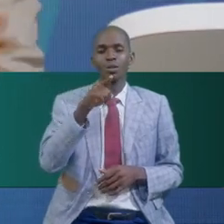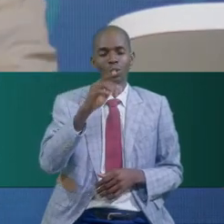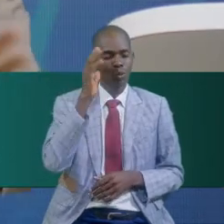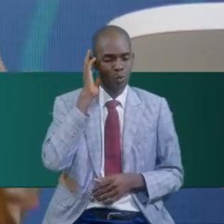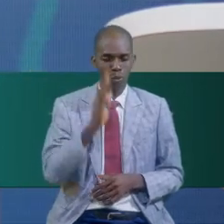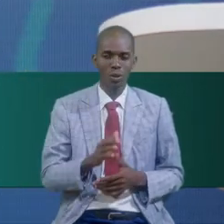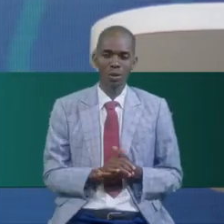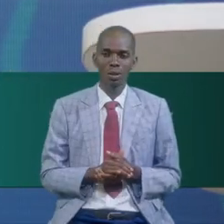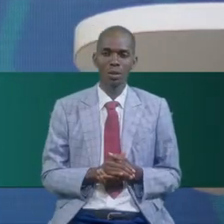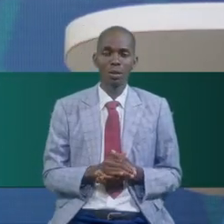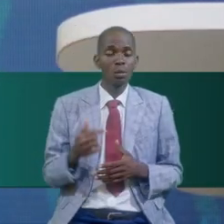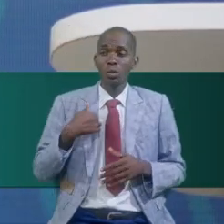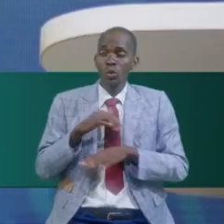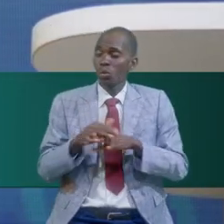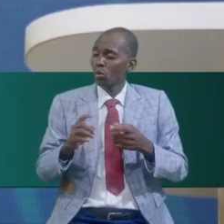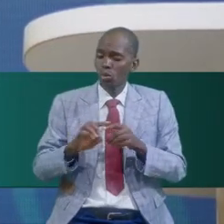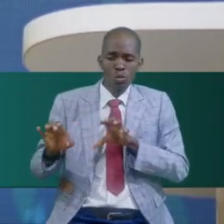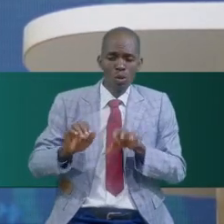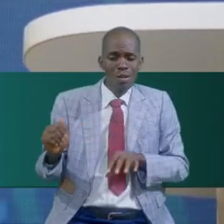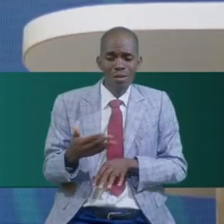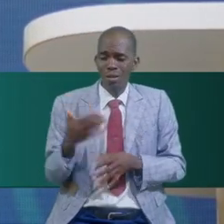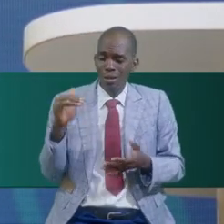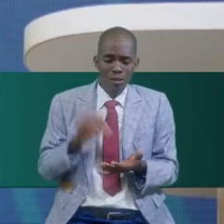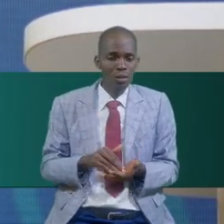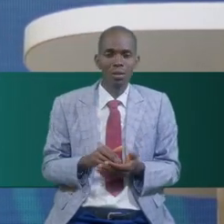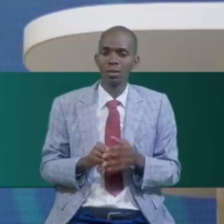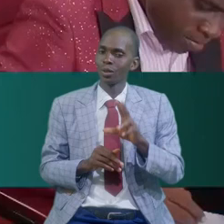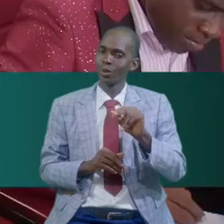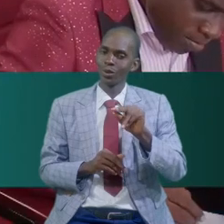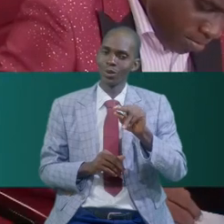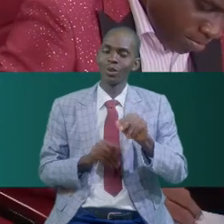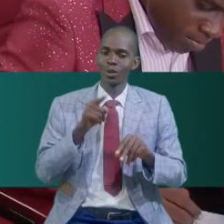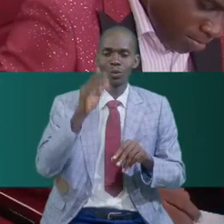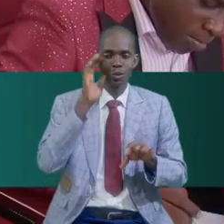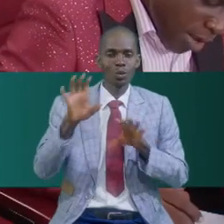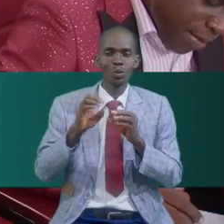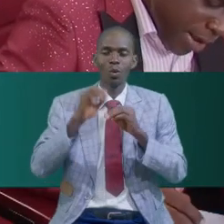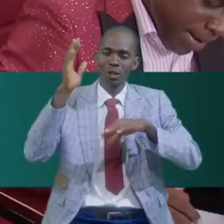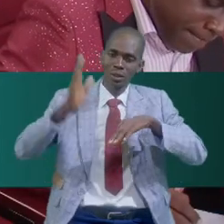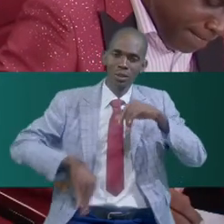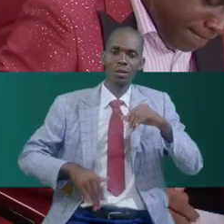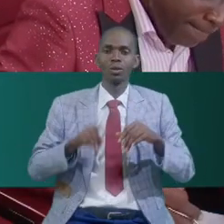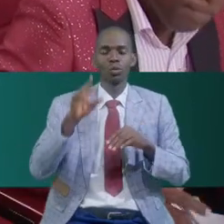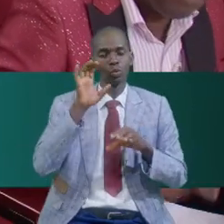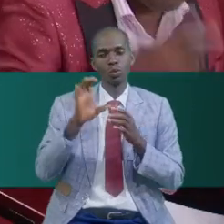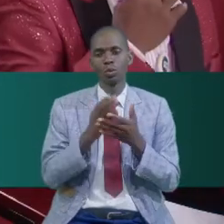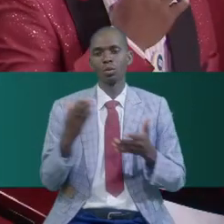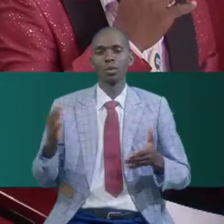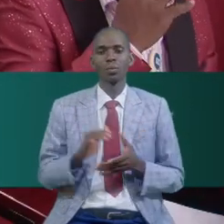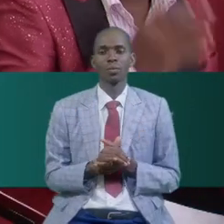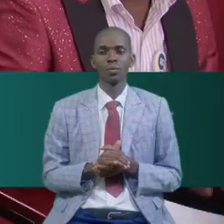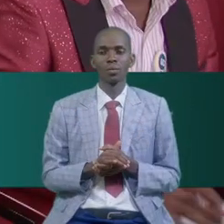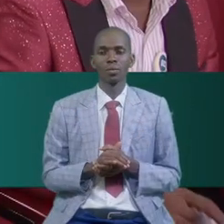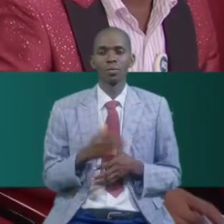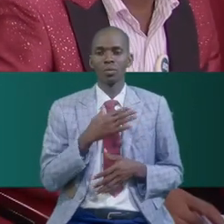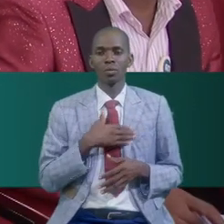I don't want to do anything again. You will do more than anything. You will do something. And so God